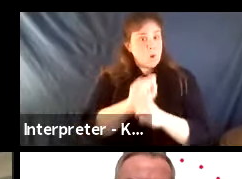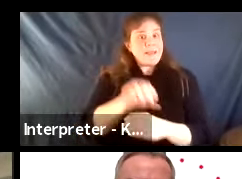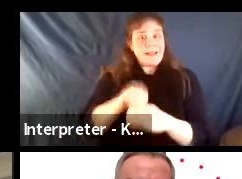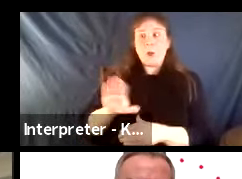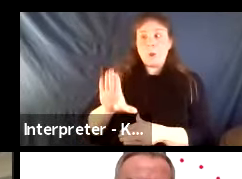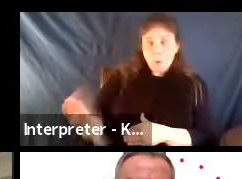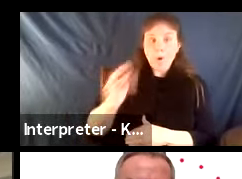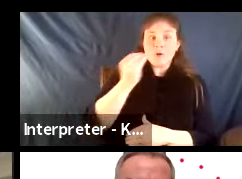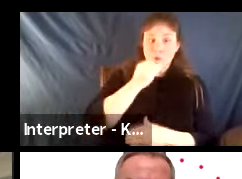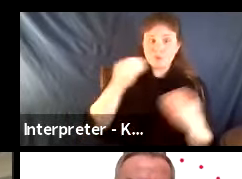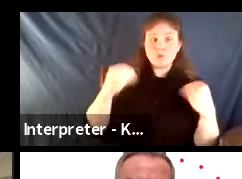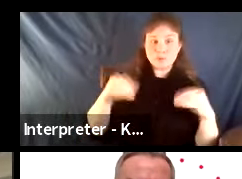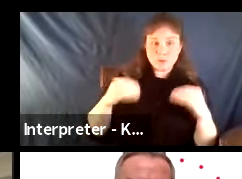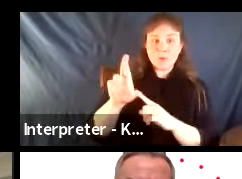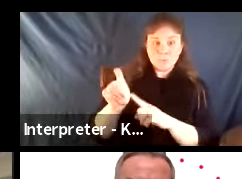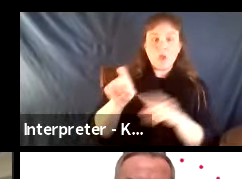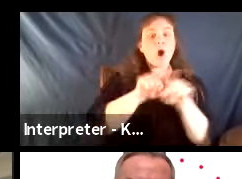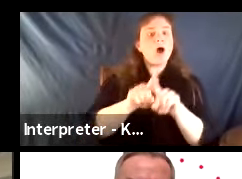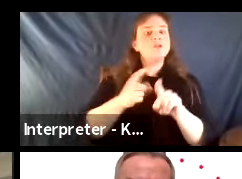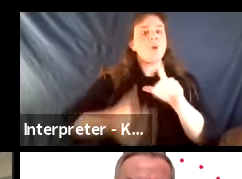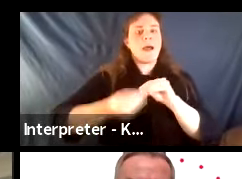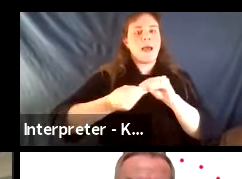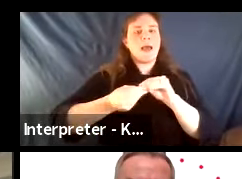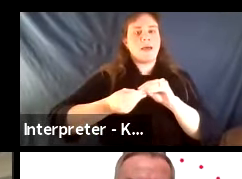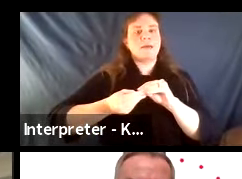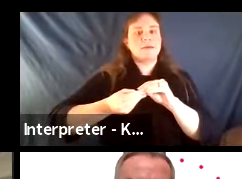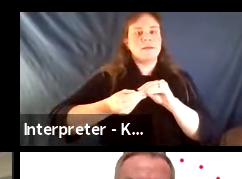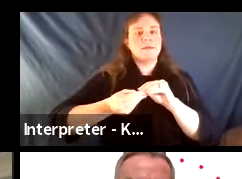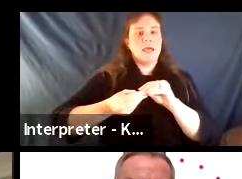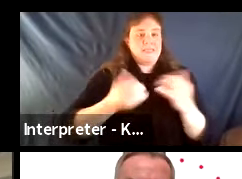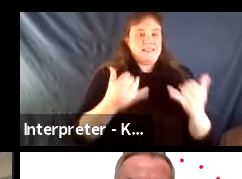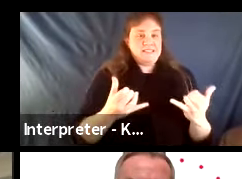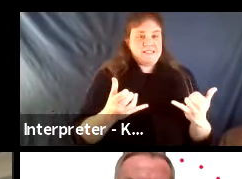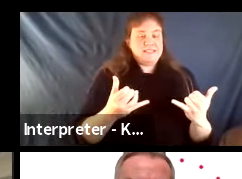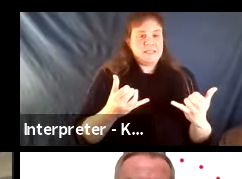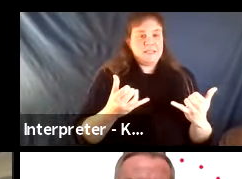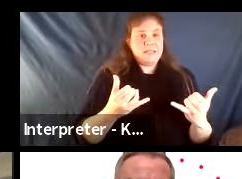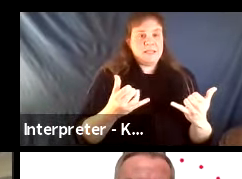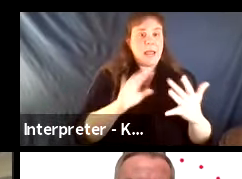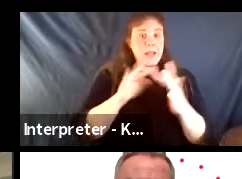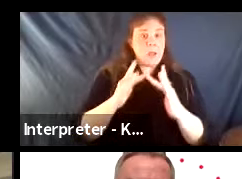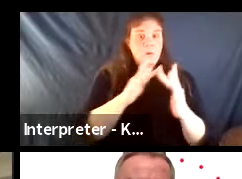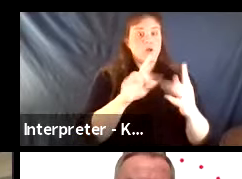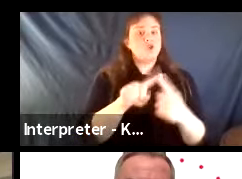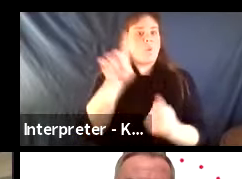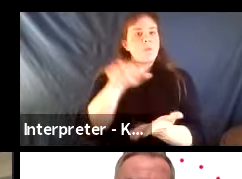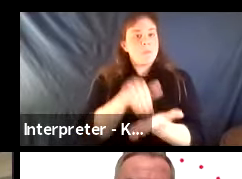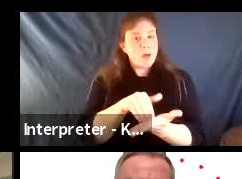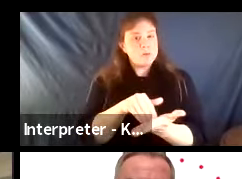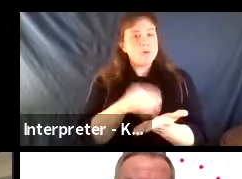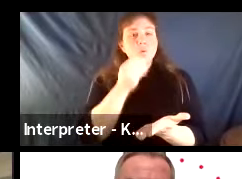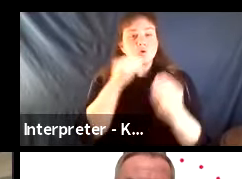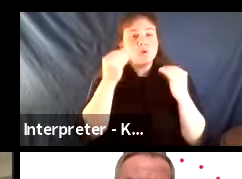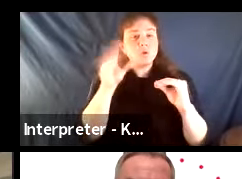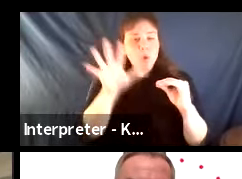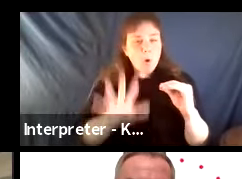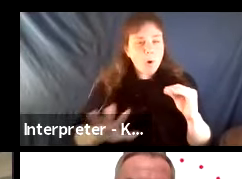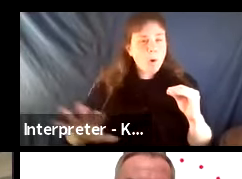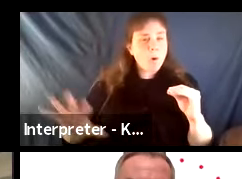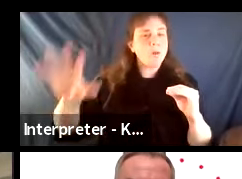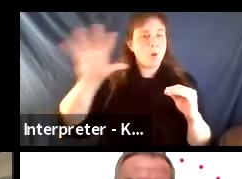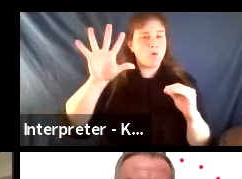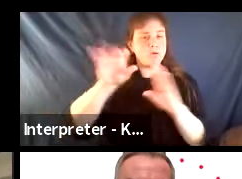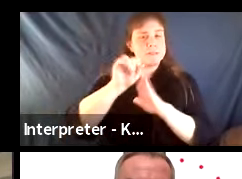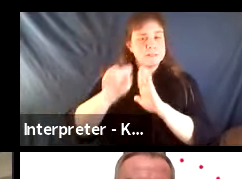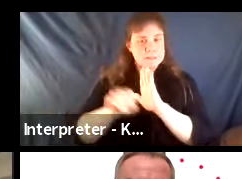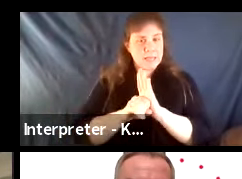add is the existing network to the 1,000 grocery store across the state, are the over